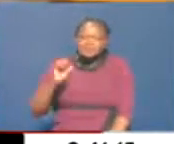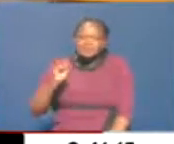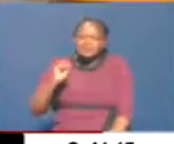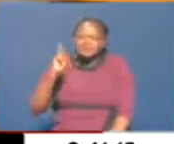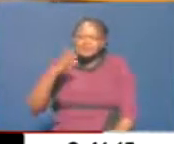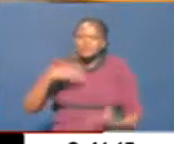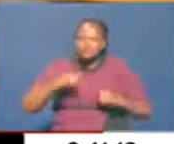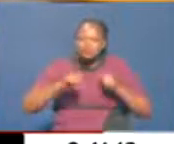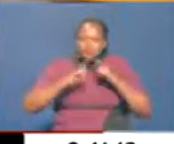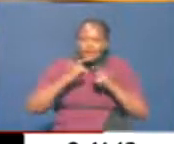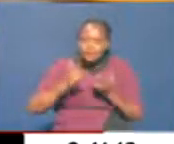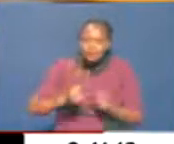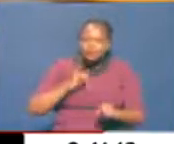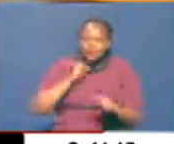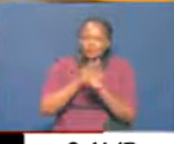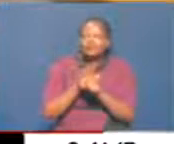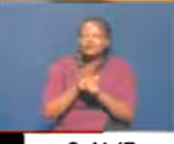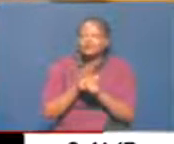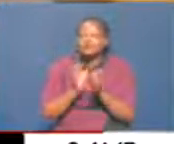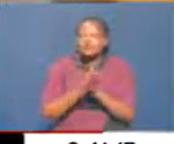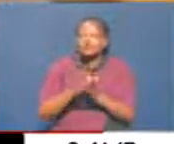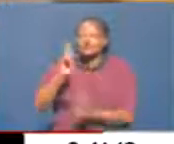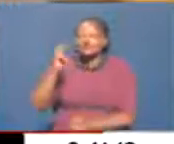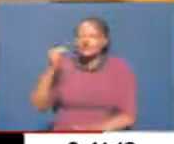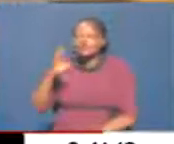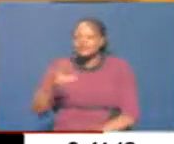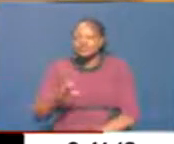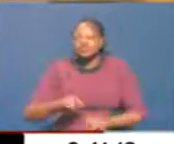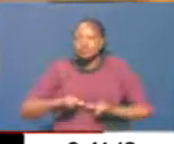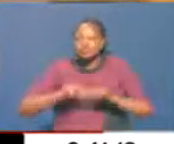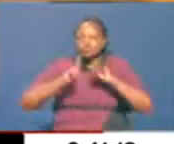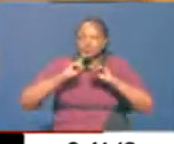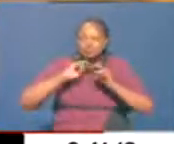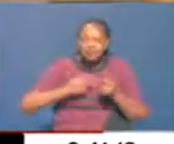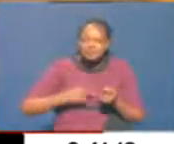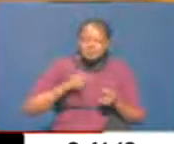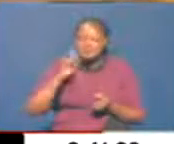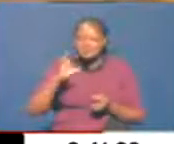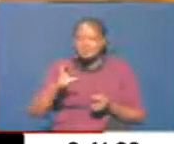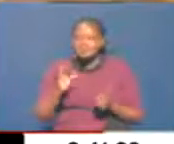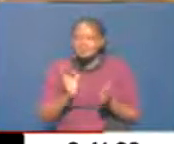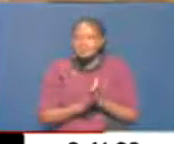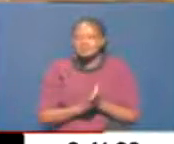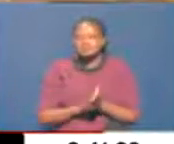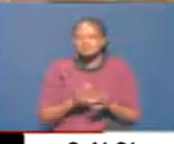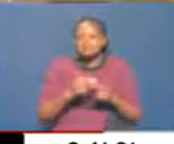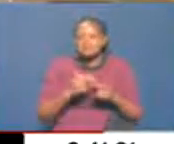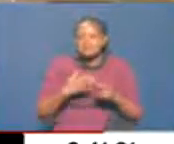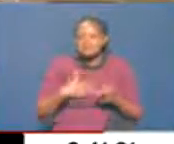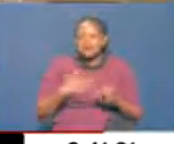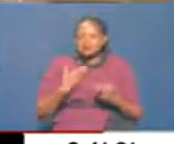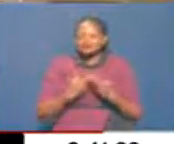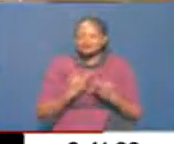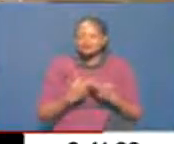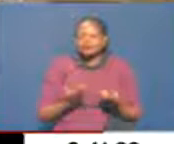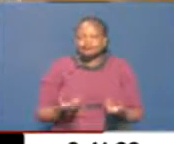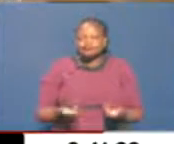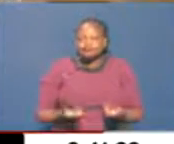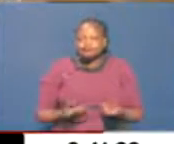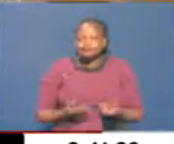about COVID-19 and UHC. Keep talking to us at KBC Channel 1 News and at purity_museo. The hashtag is Prime